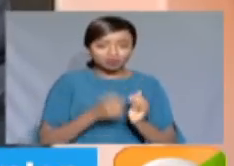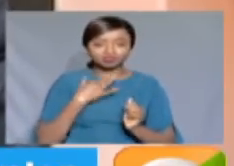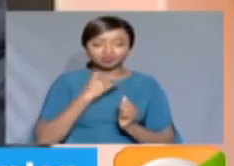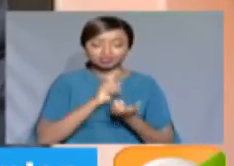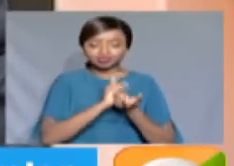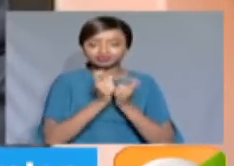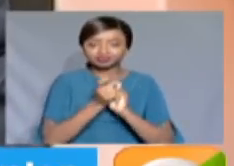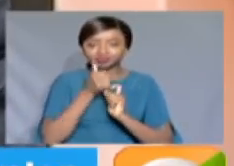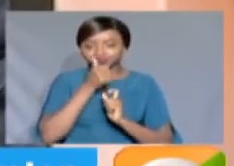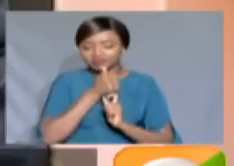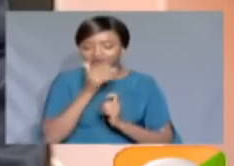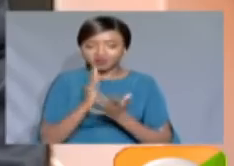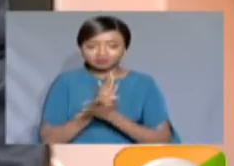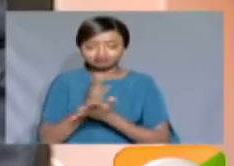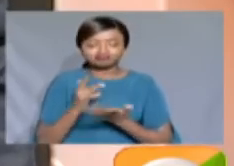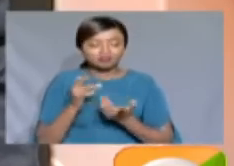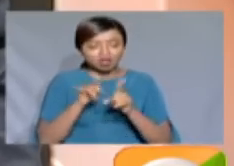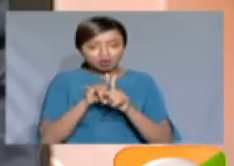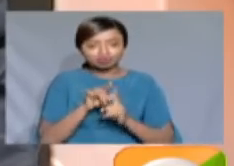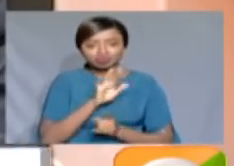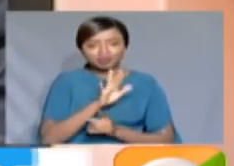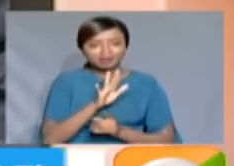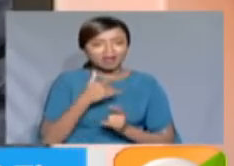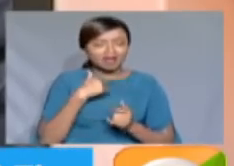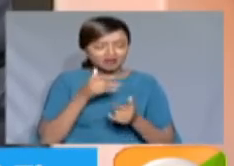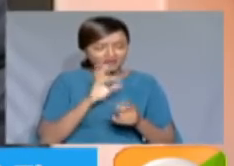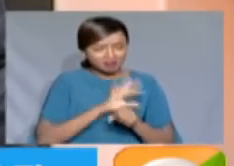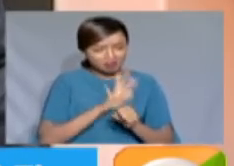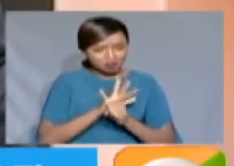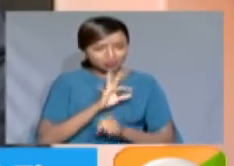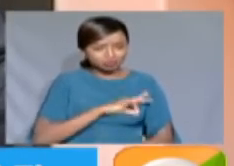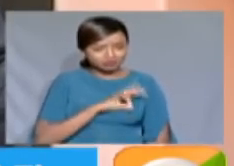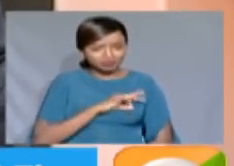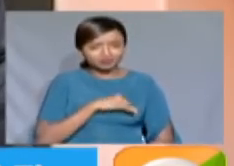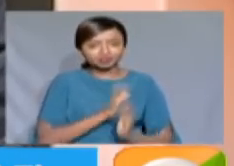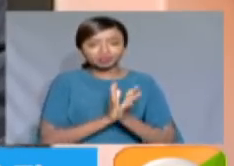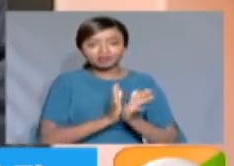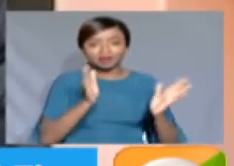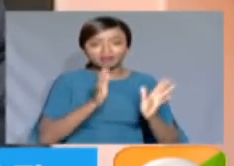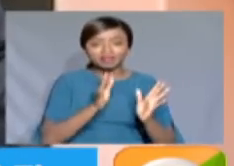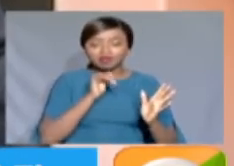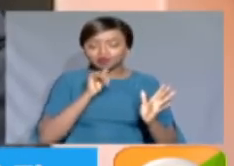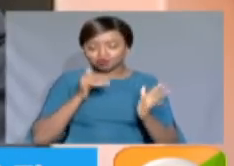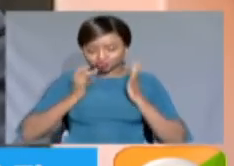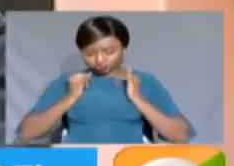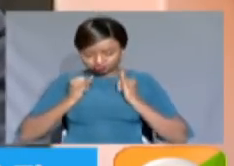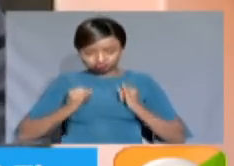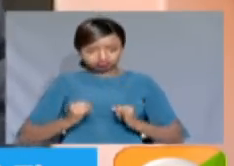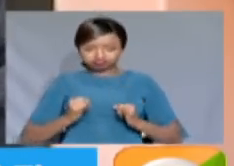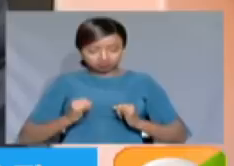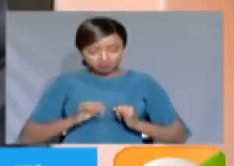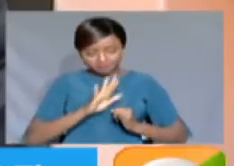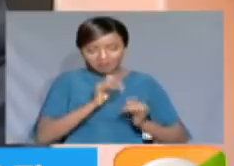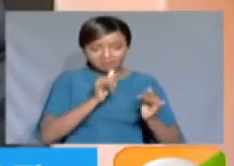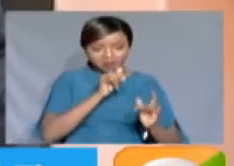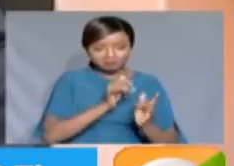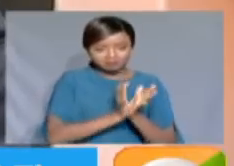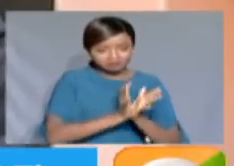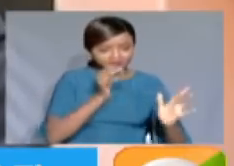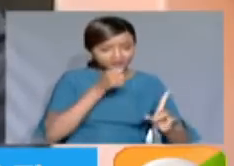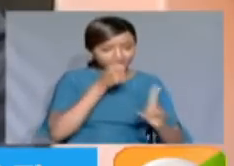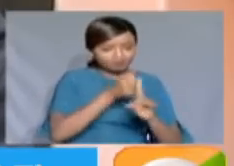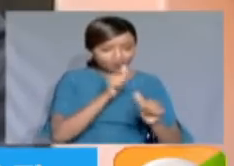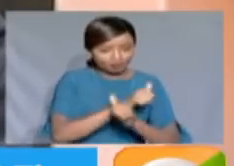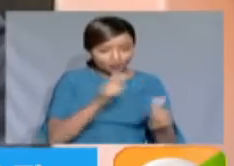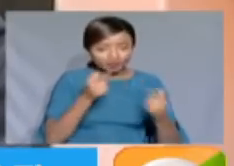sector should also be transferred in a manner that has a lot of benefit to the public and not to the individual that we are transferring the service to. In